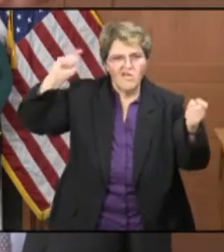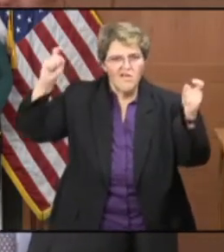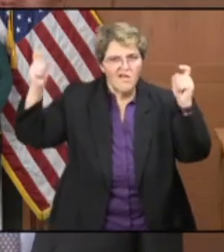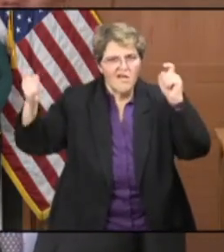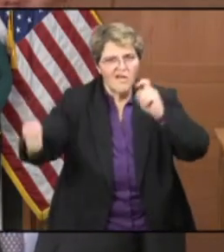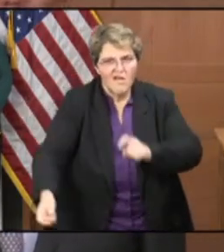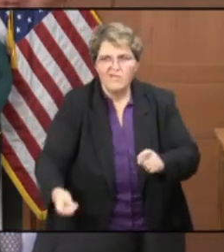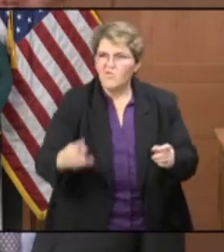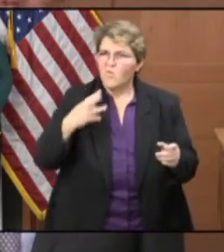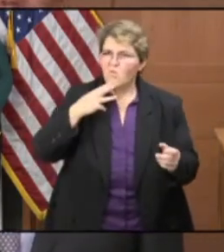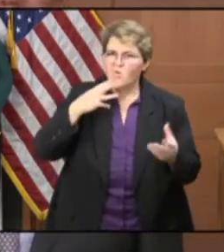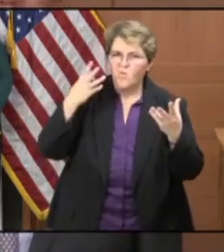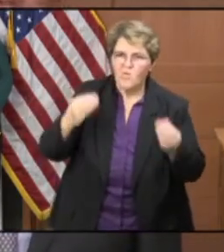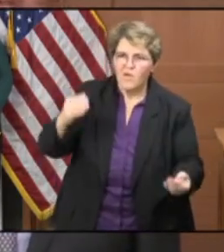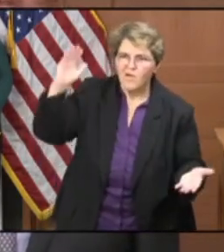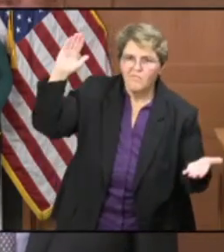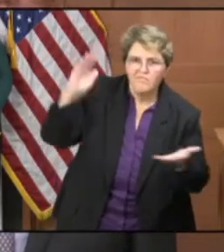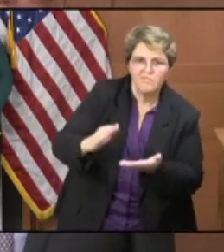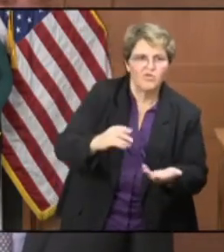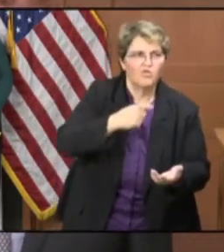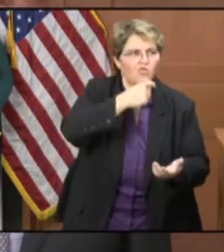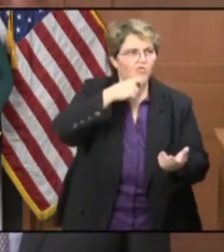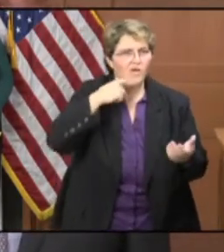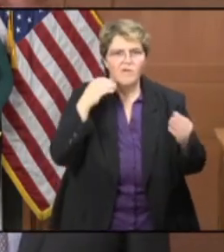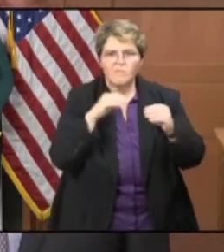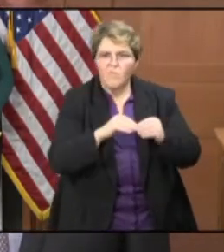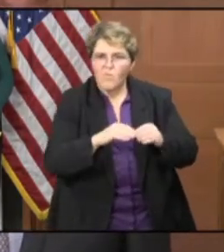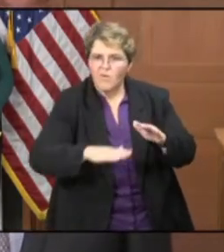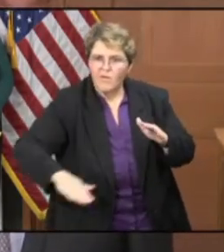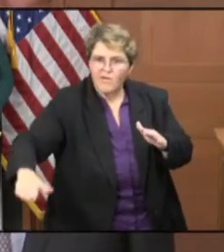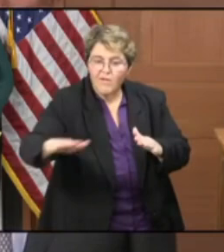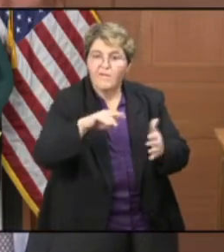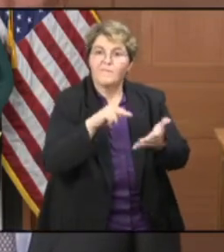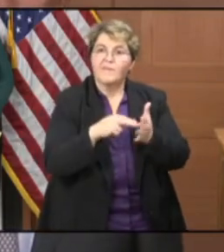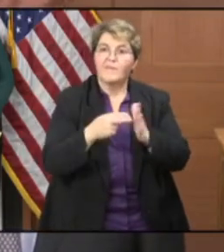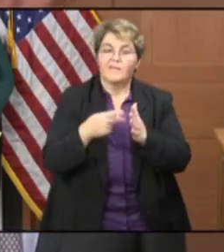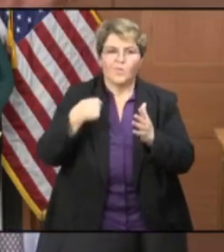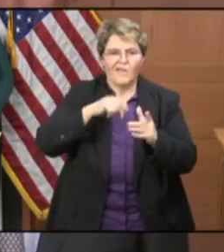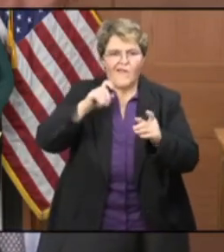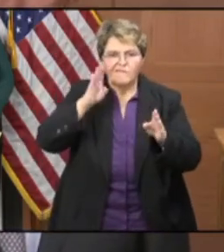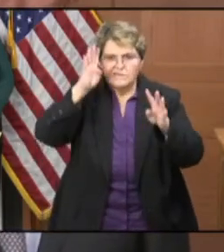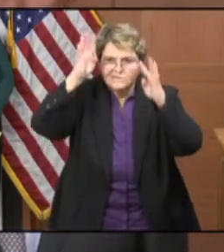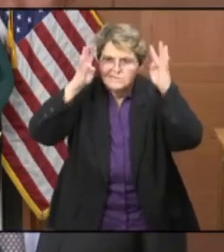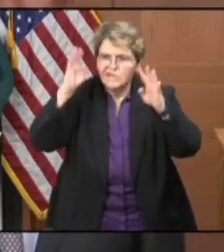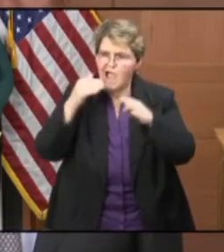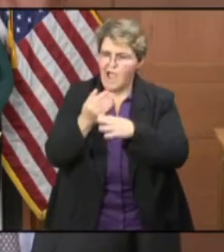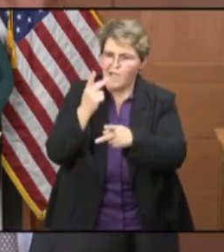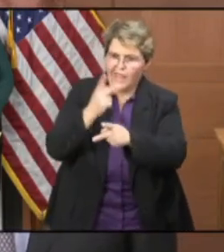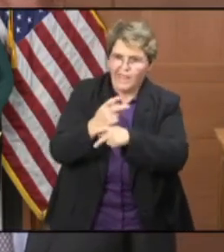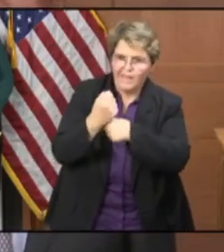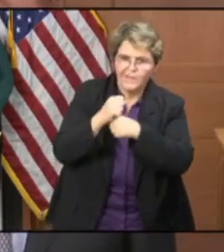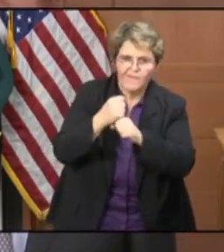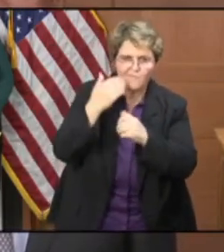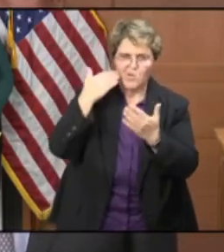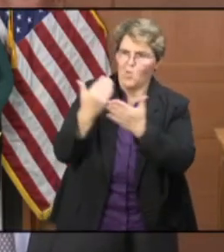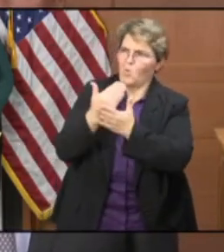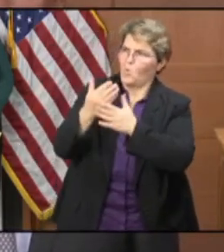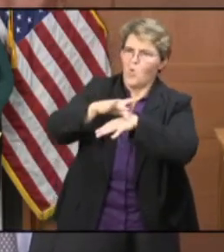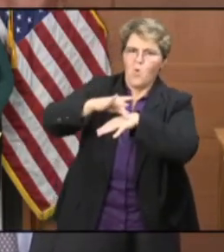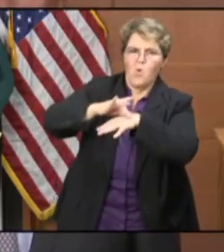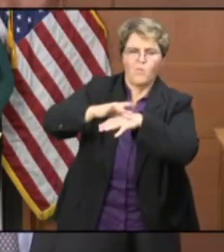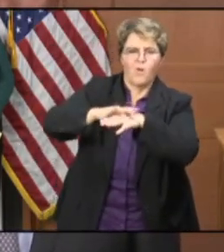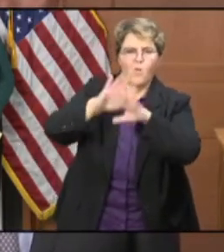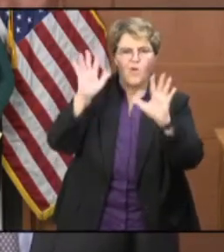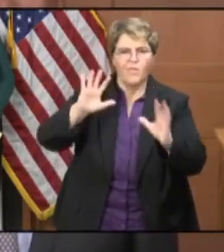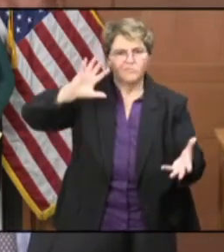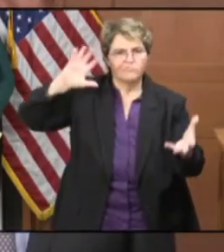have to acquire some new knowledge and skills about how to try to stay safe in some unusual and extreme weather